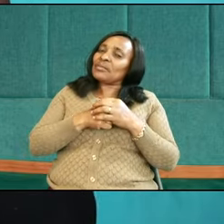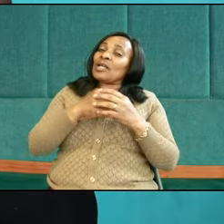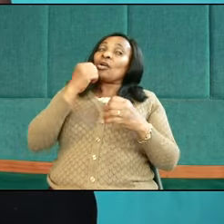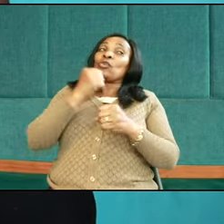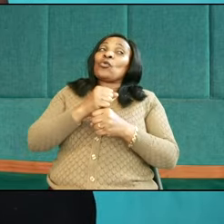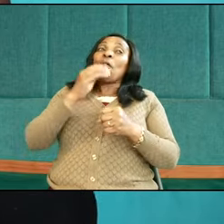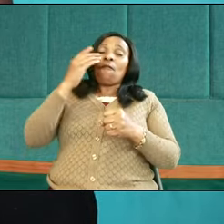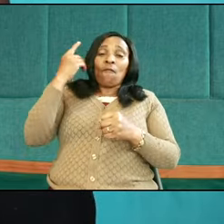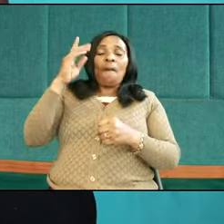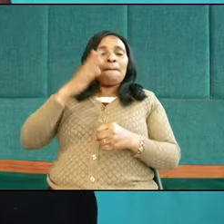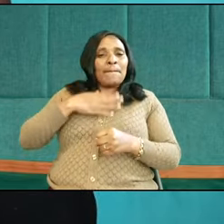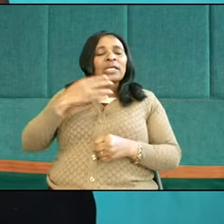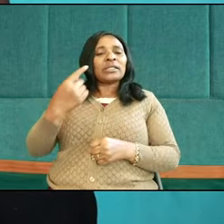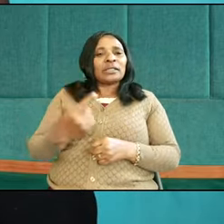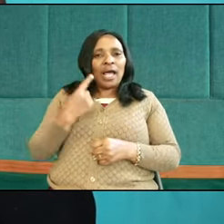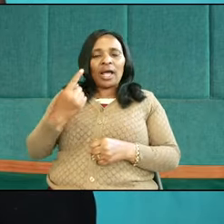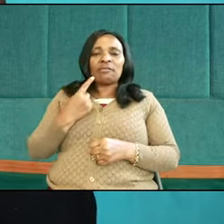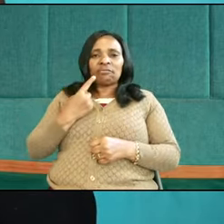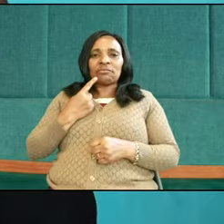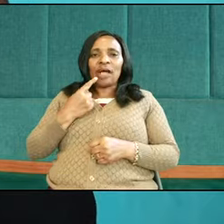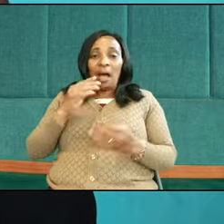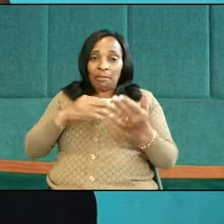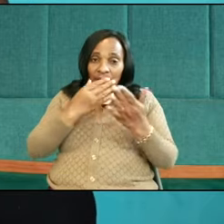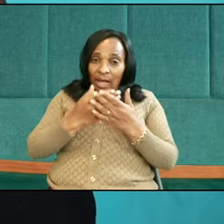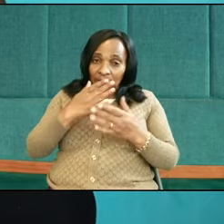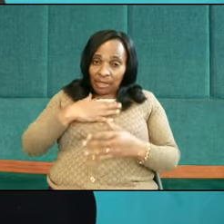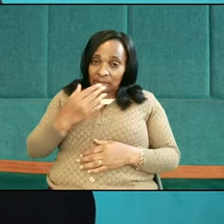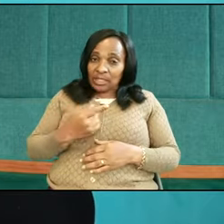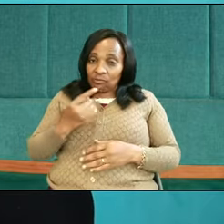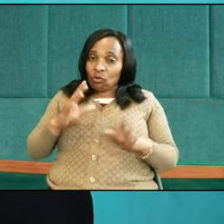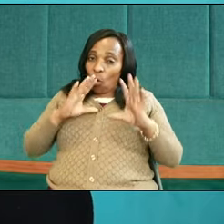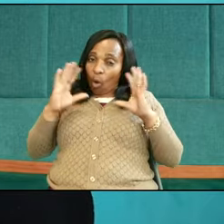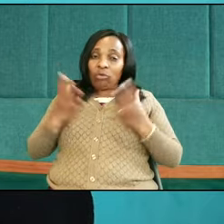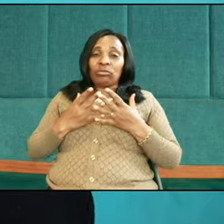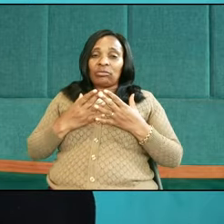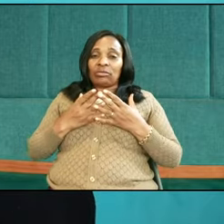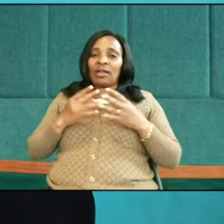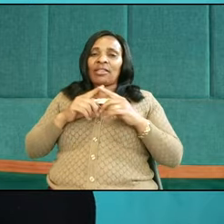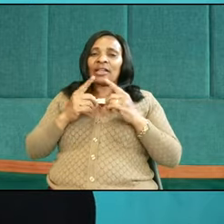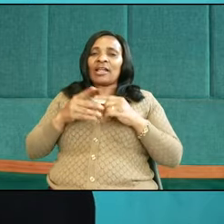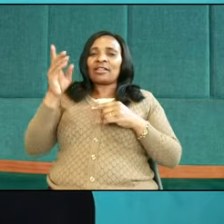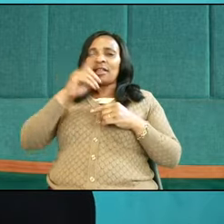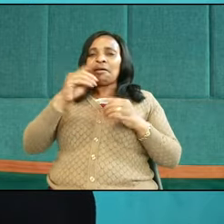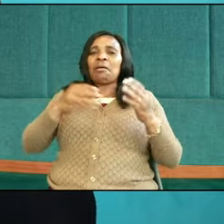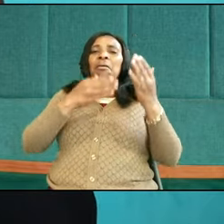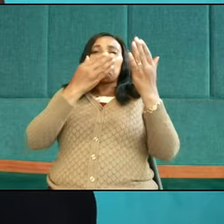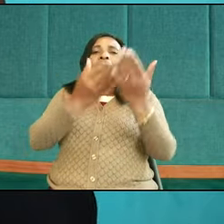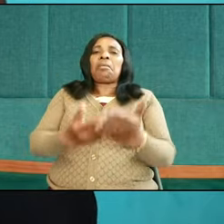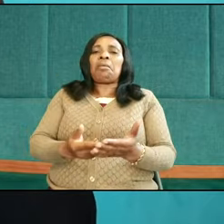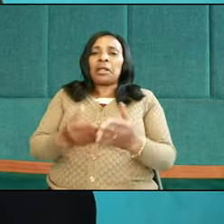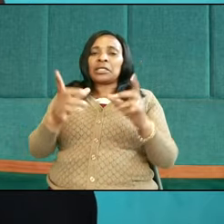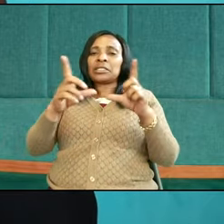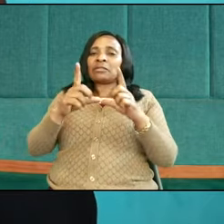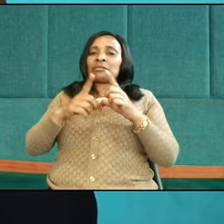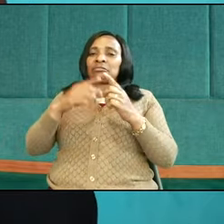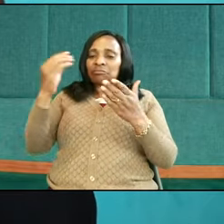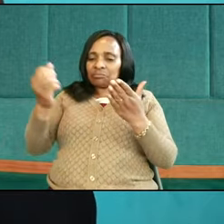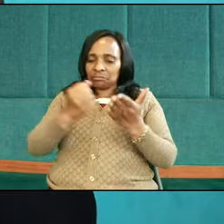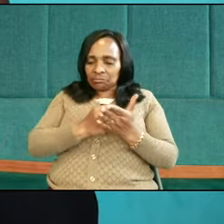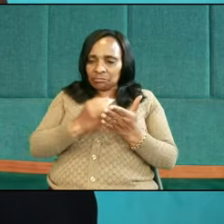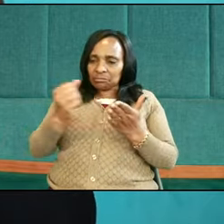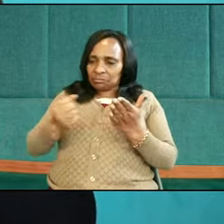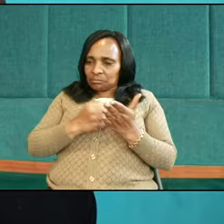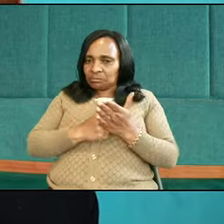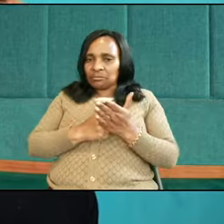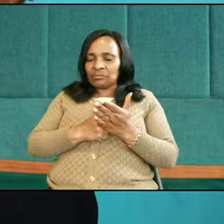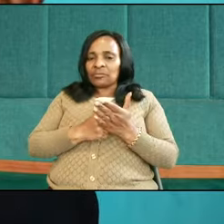this myself. Mm-hmm. So I did the application entirely. Then the day I was supposed to submit my certificates for them to verify, like,